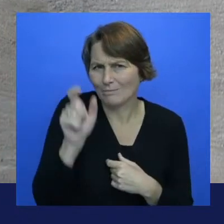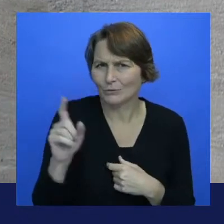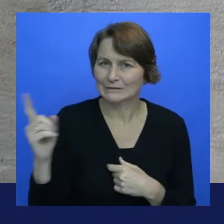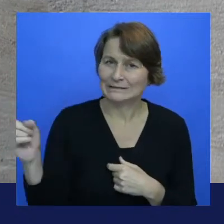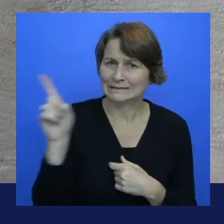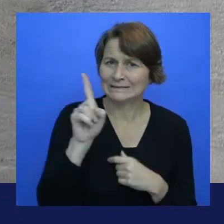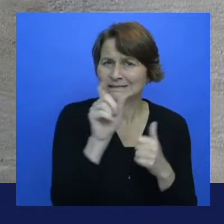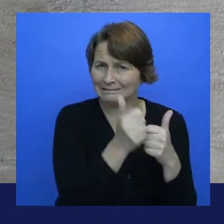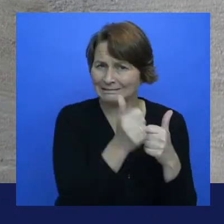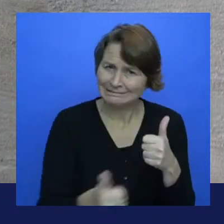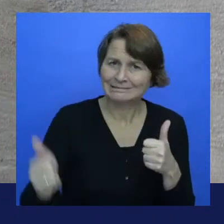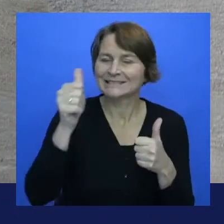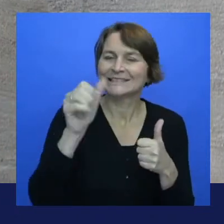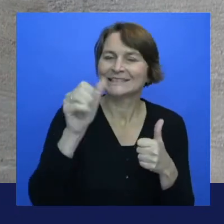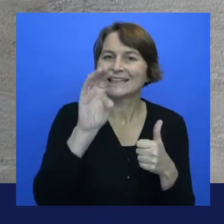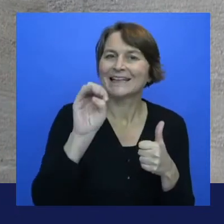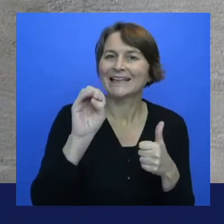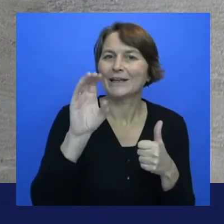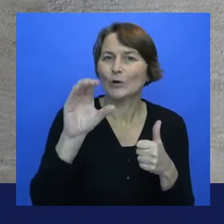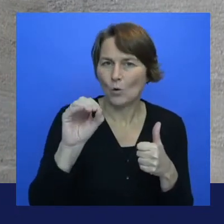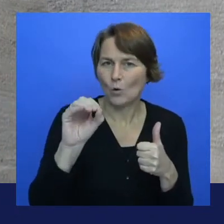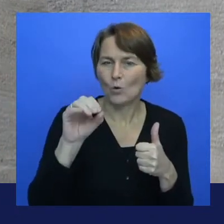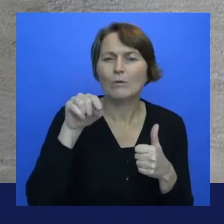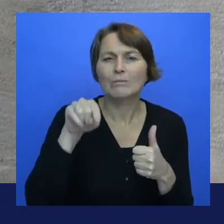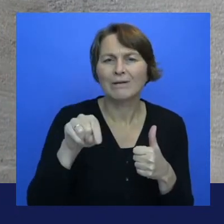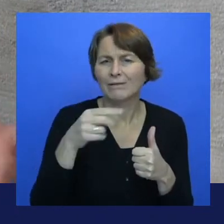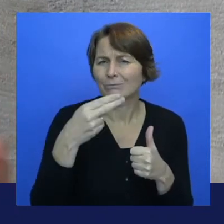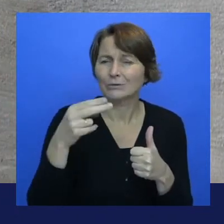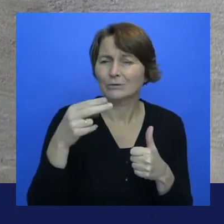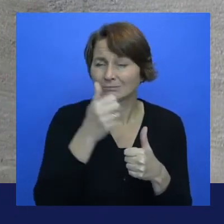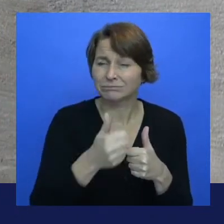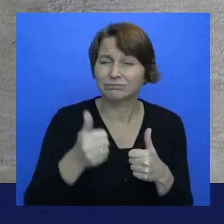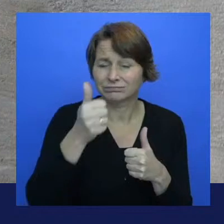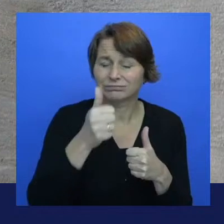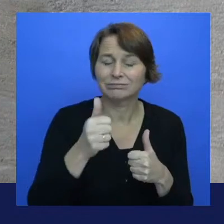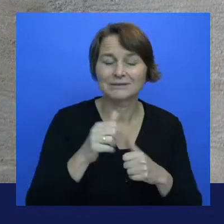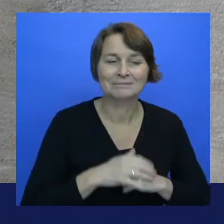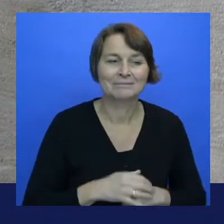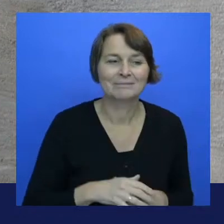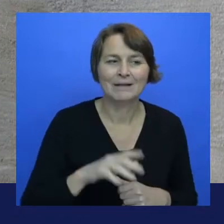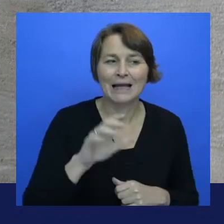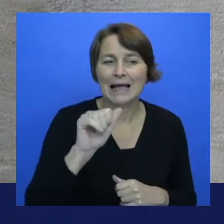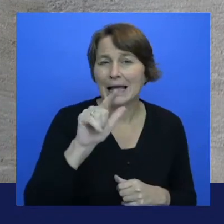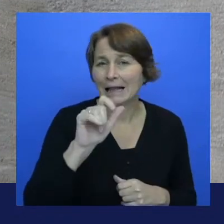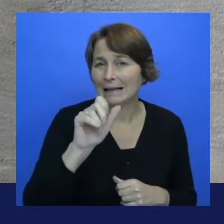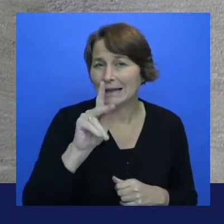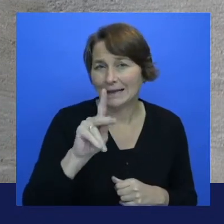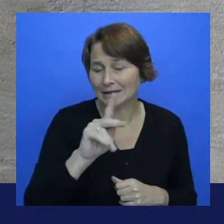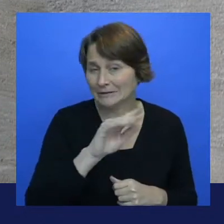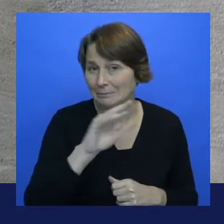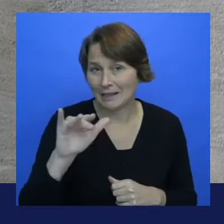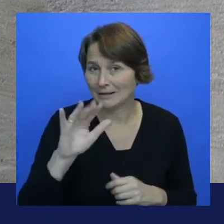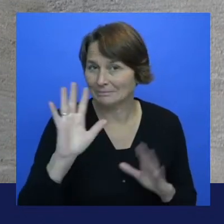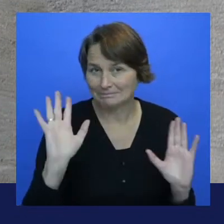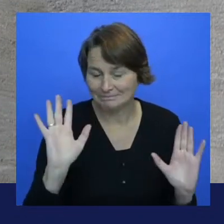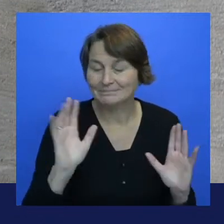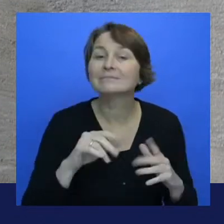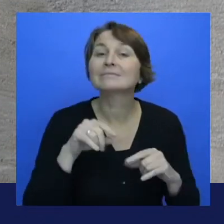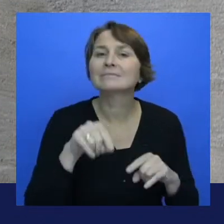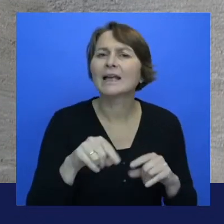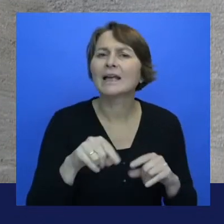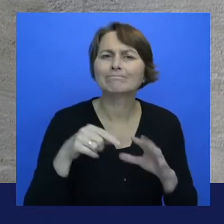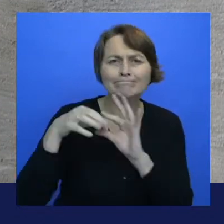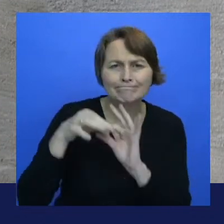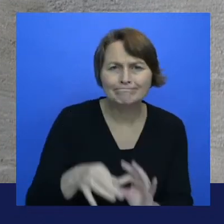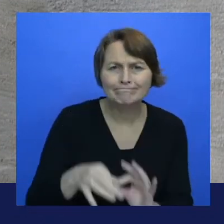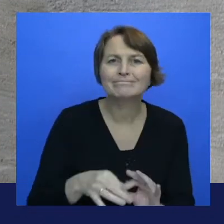OpenCV, Satya Malik, who's going to talk to us about their new AI innovations. Actually, a camera that can run deep learning models. So